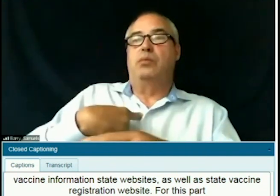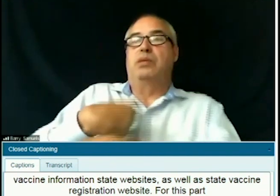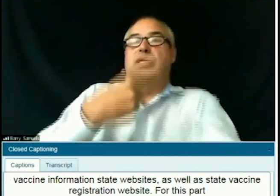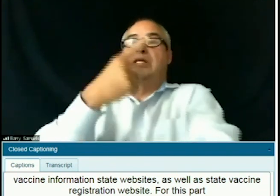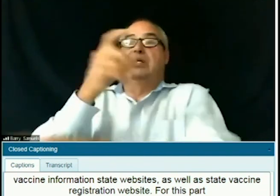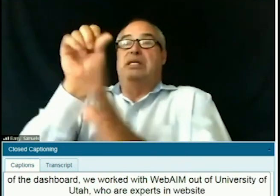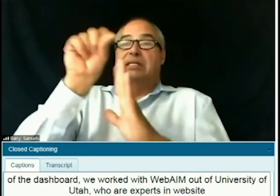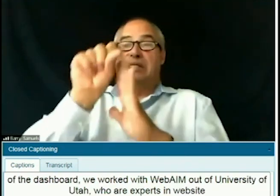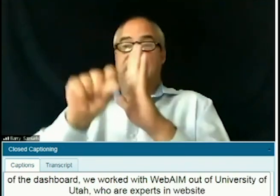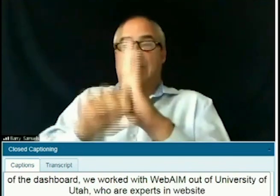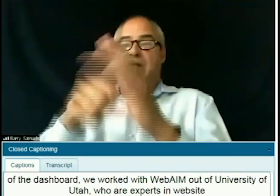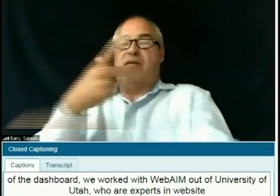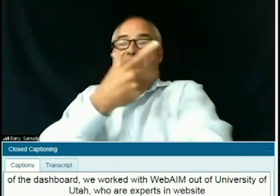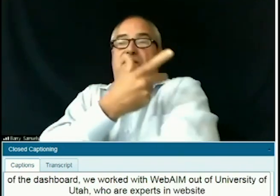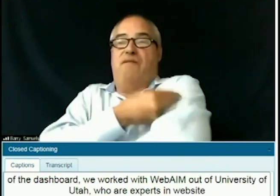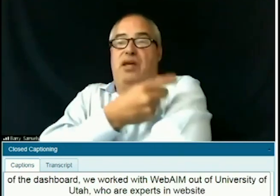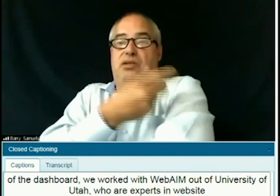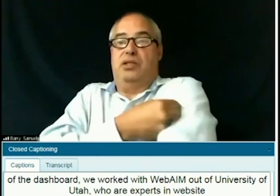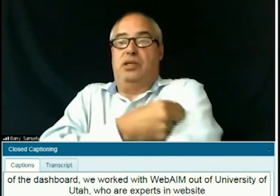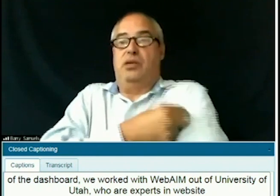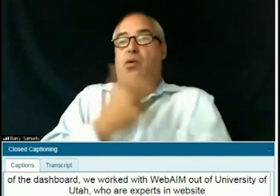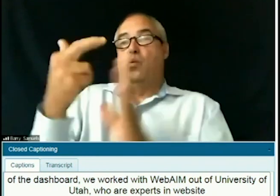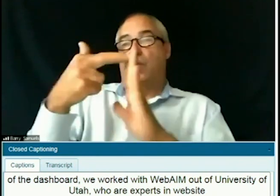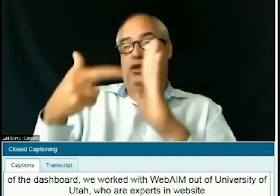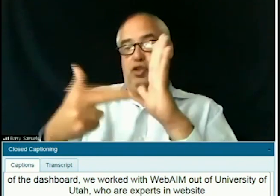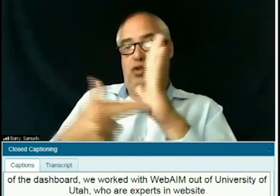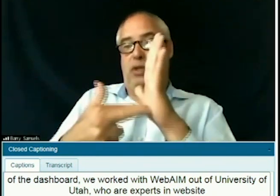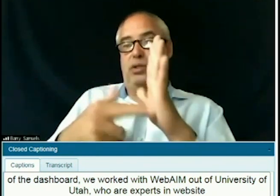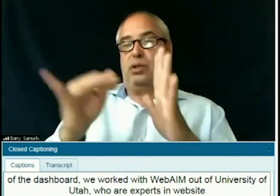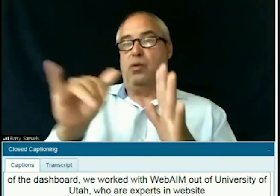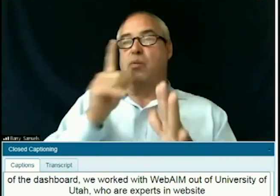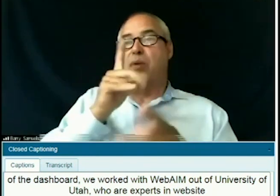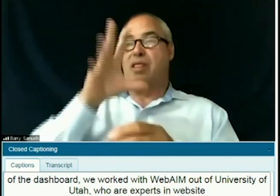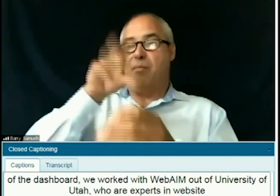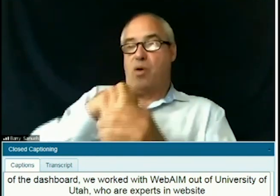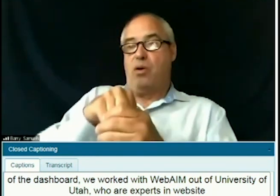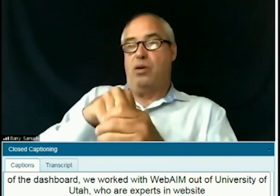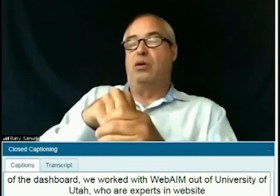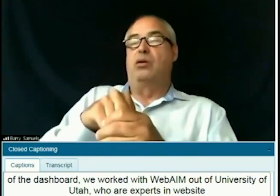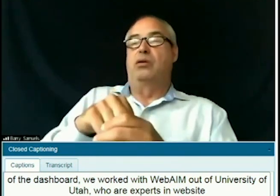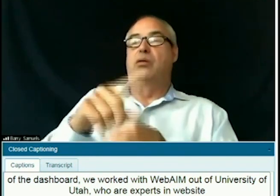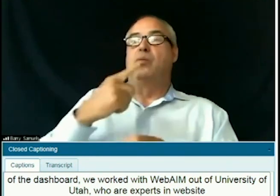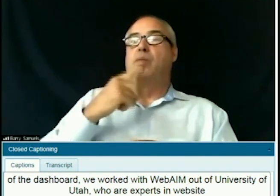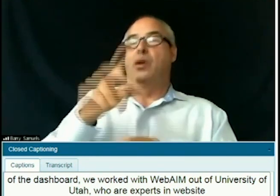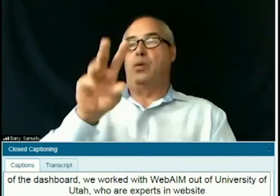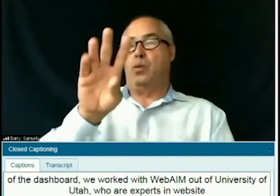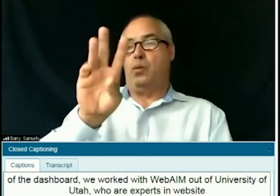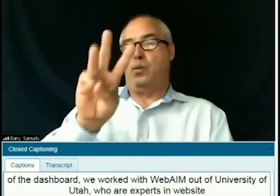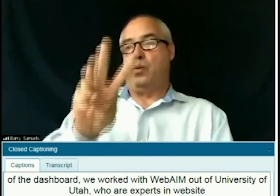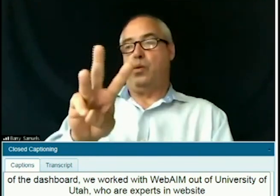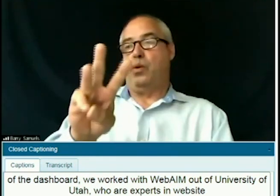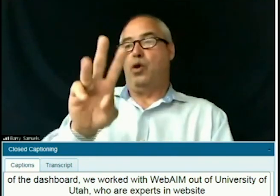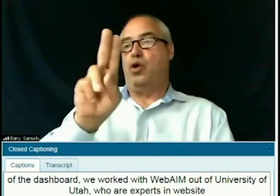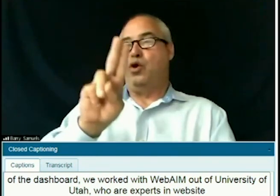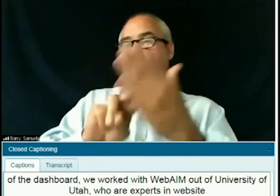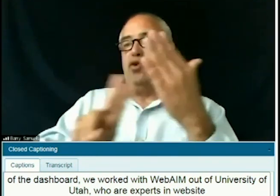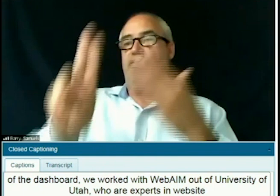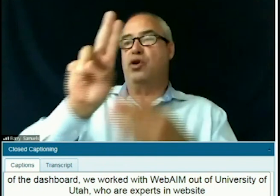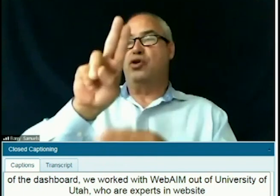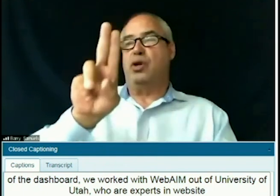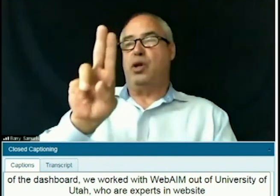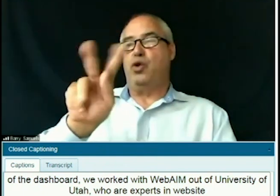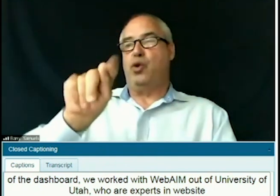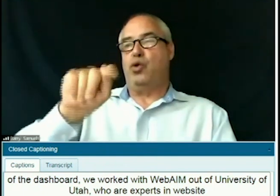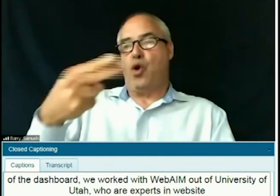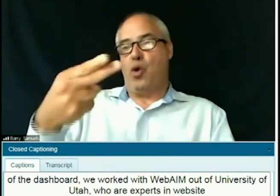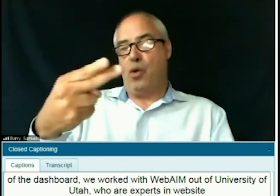registration websites. For this part of the dashboard, we worked with WebAIM out of the University of Utah, who are